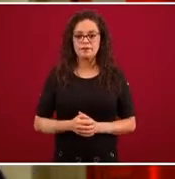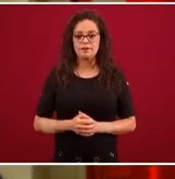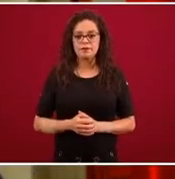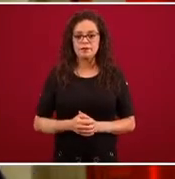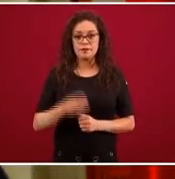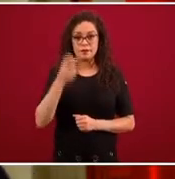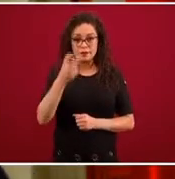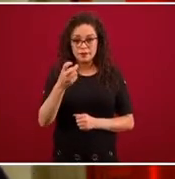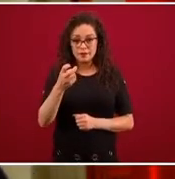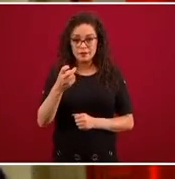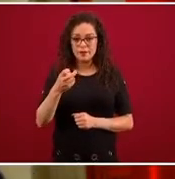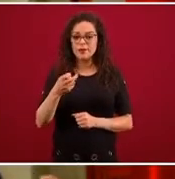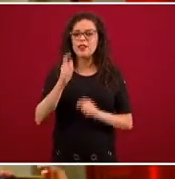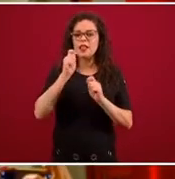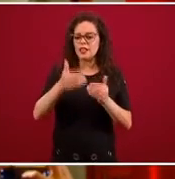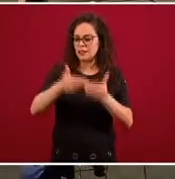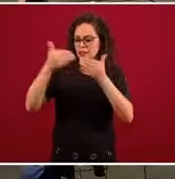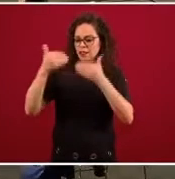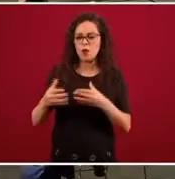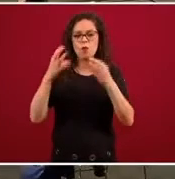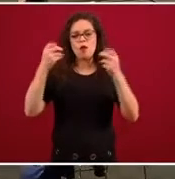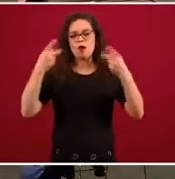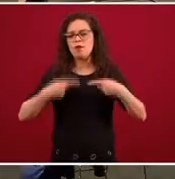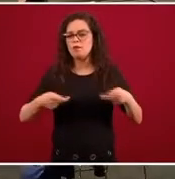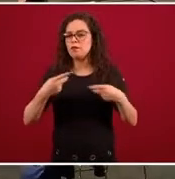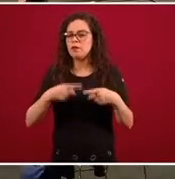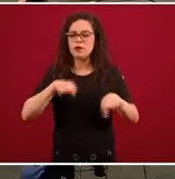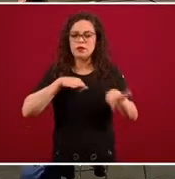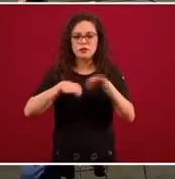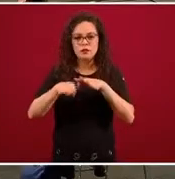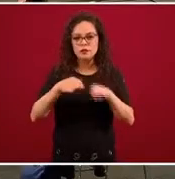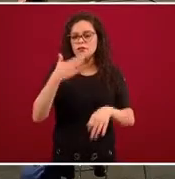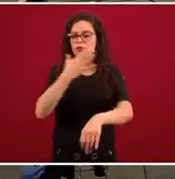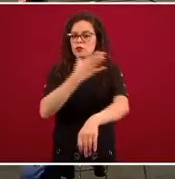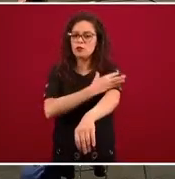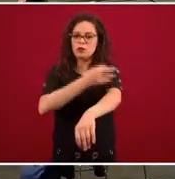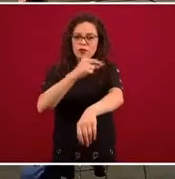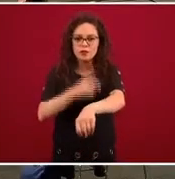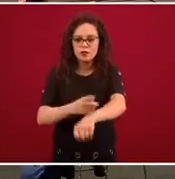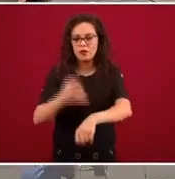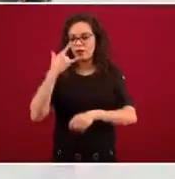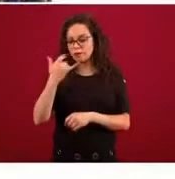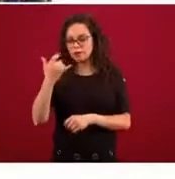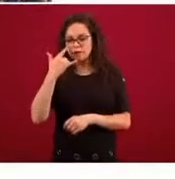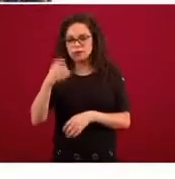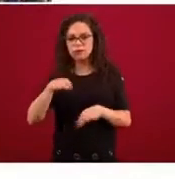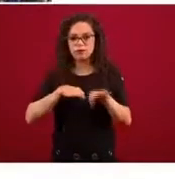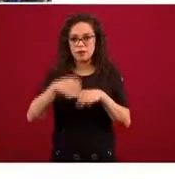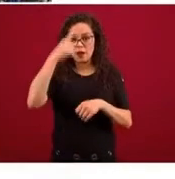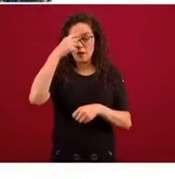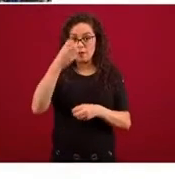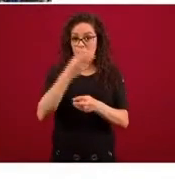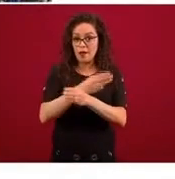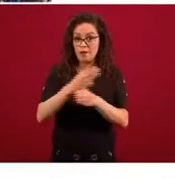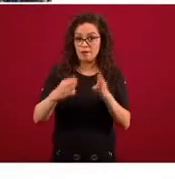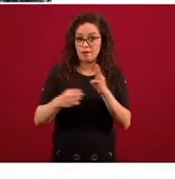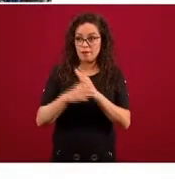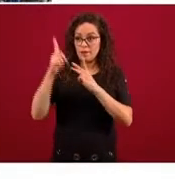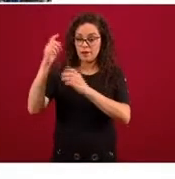logistics, there's so many hands, so many people, so much coordination going on that we are getting